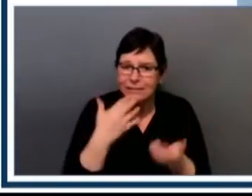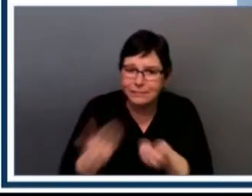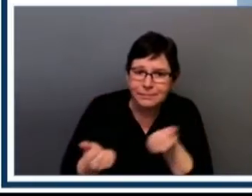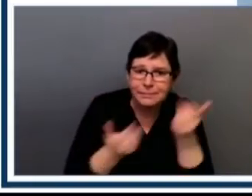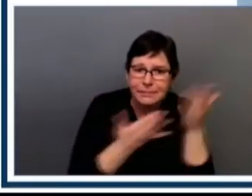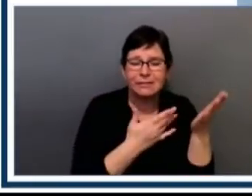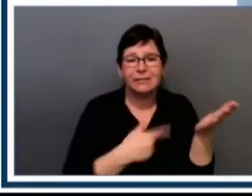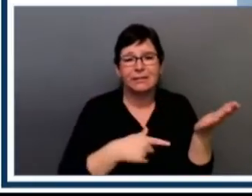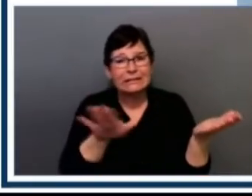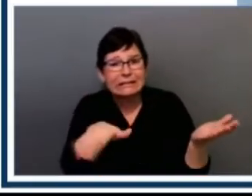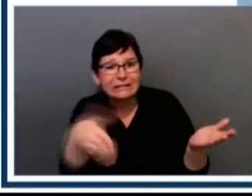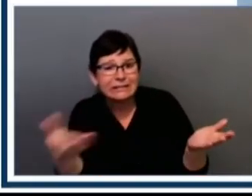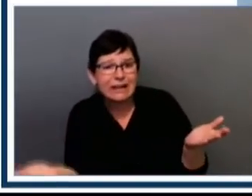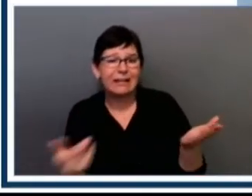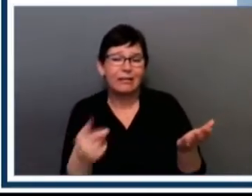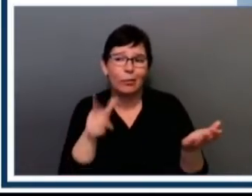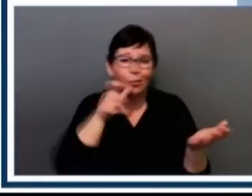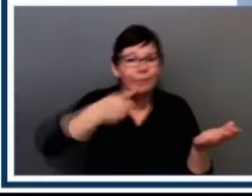we have to remember that